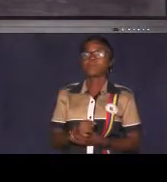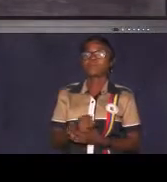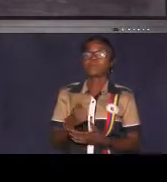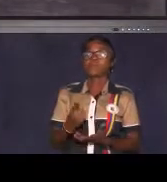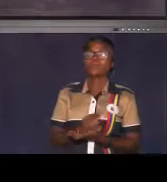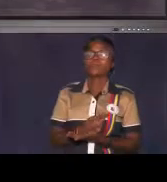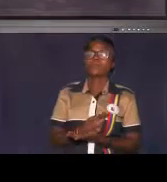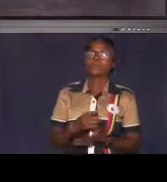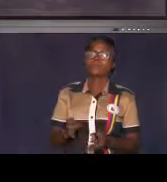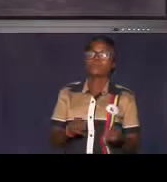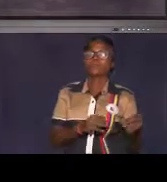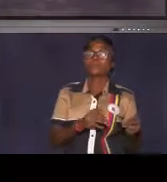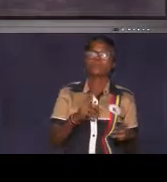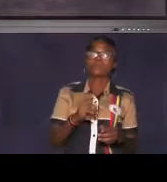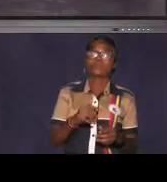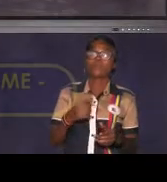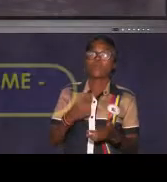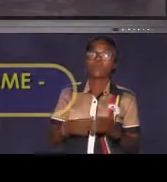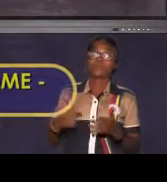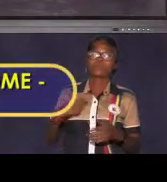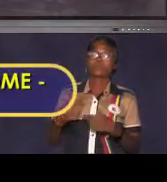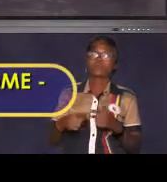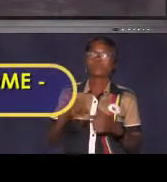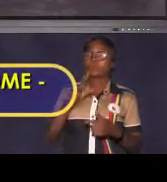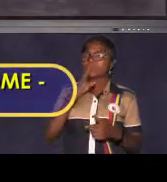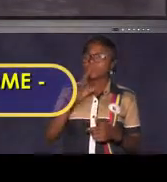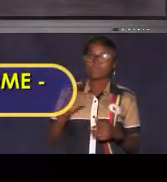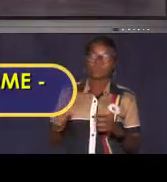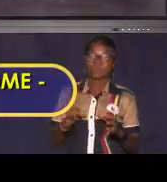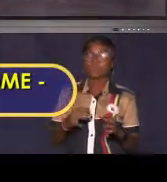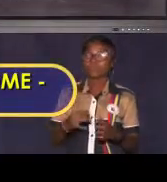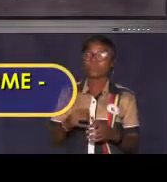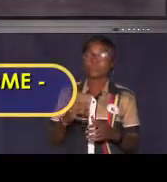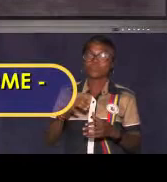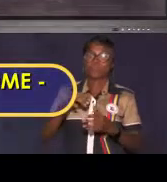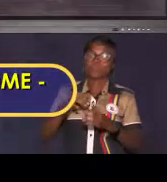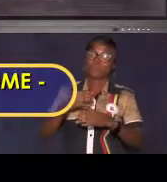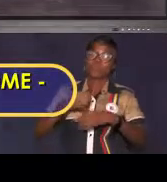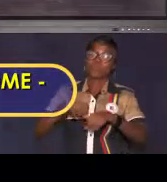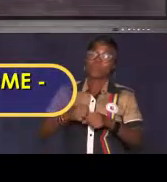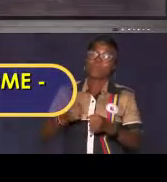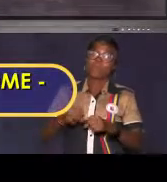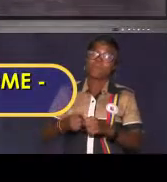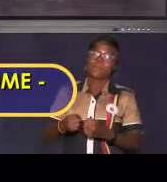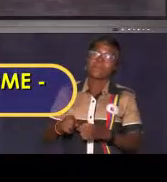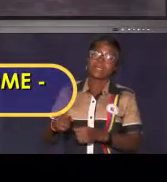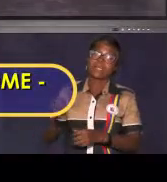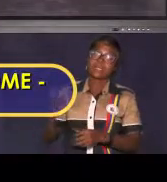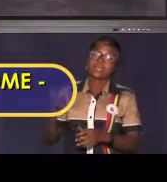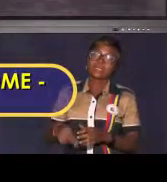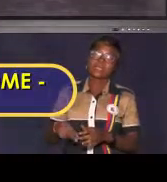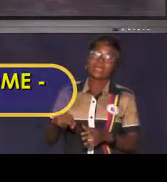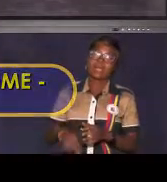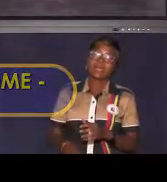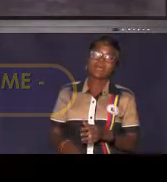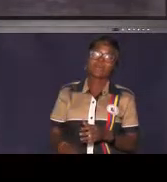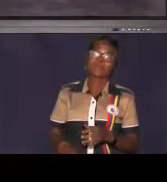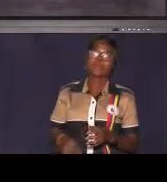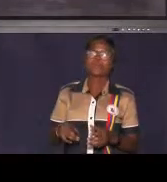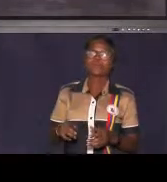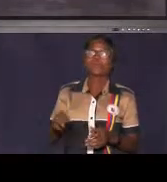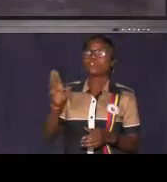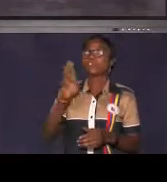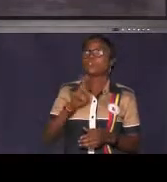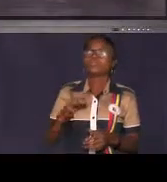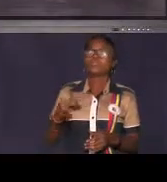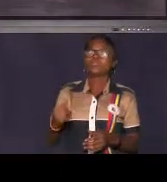So I just put this here to remind you. So what we're going to be doing essentially is to break this number down using prime numbers. Remember that